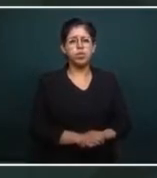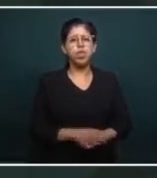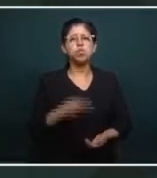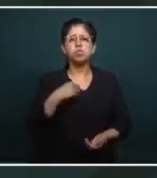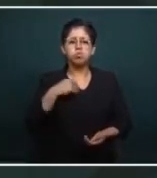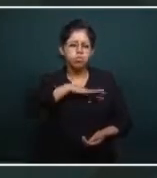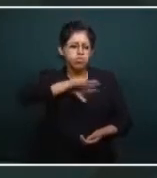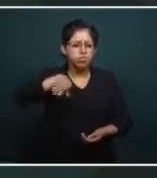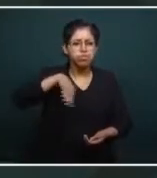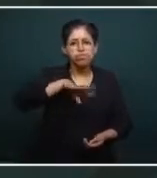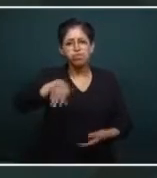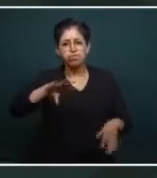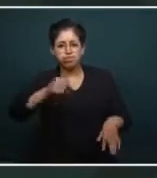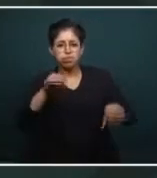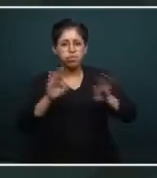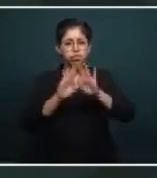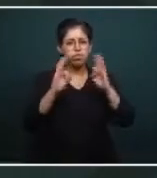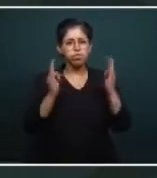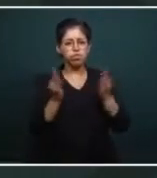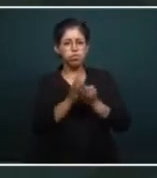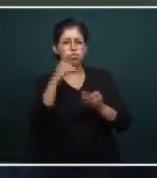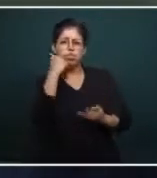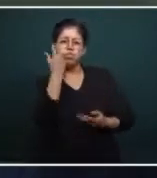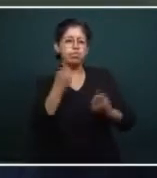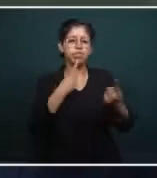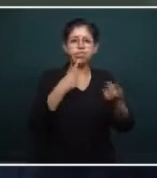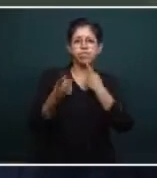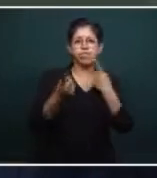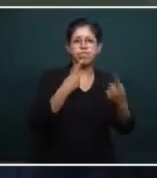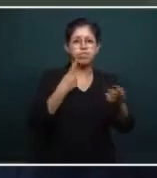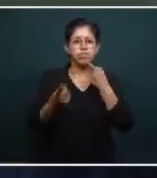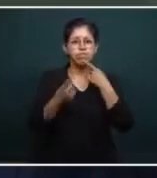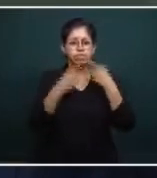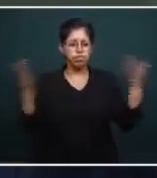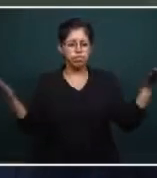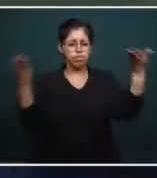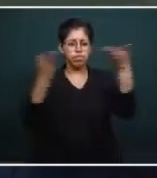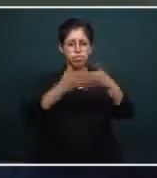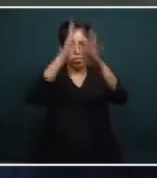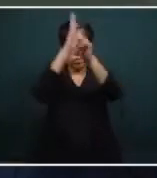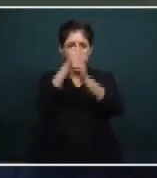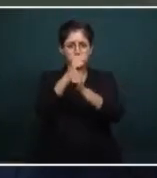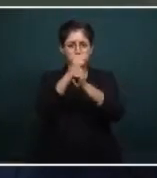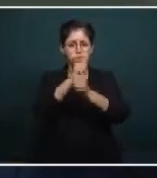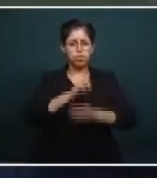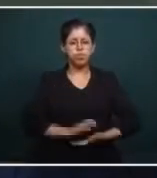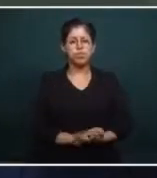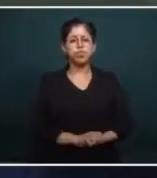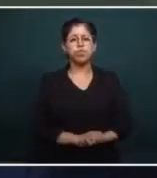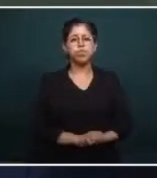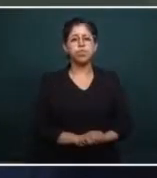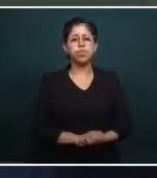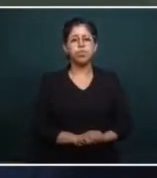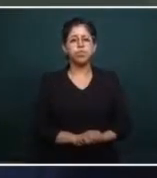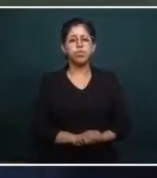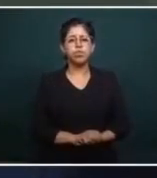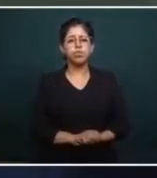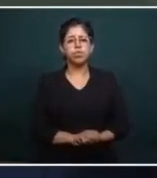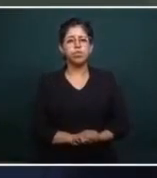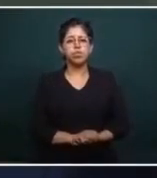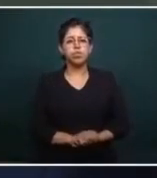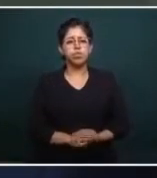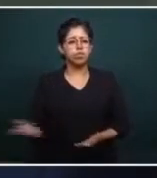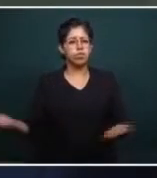buscar to look for diálogo, dialogue conciliación, and reconciliation promover la